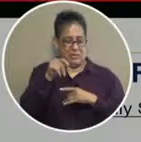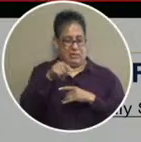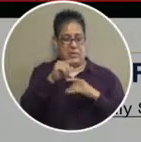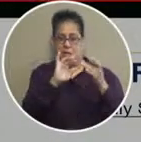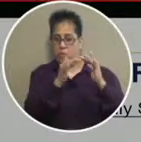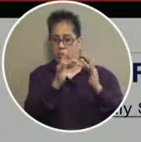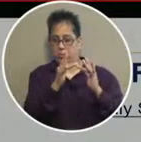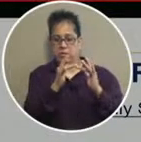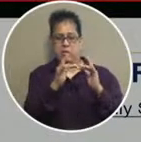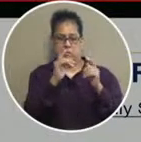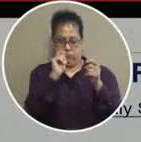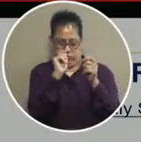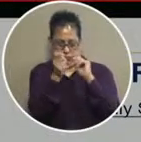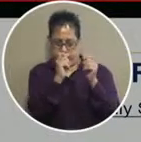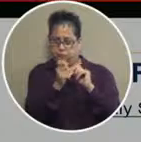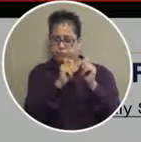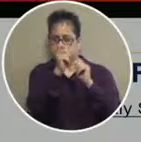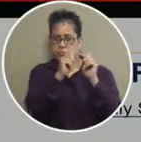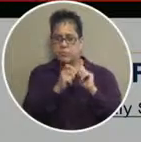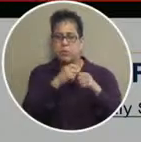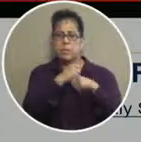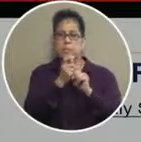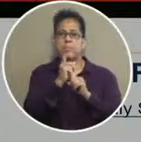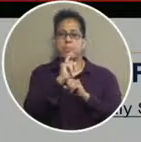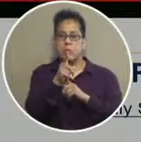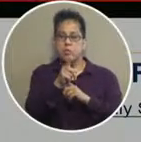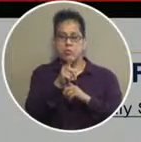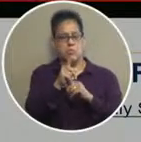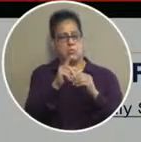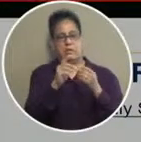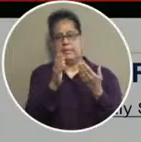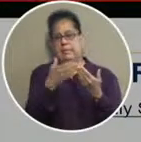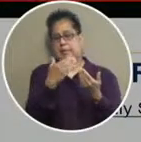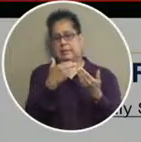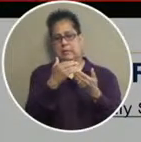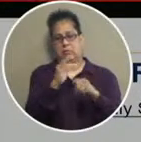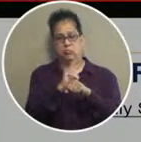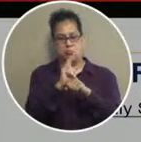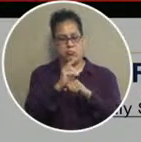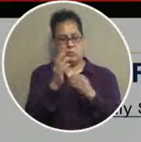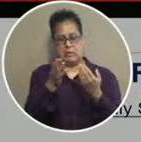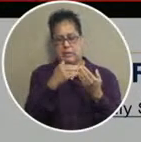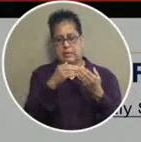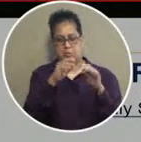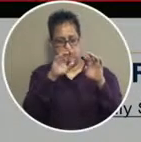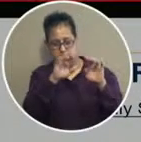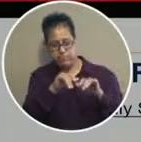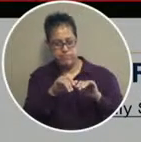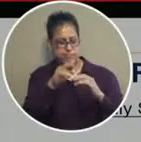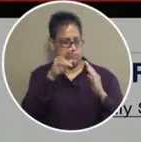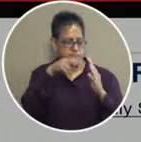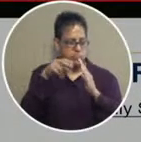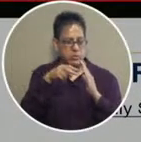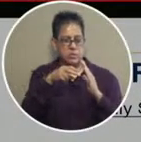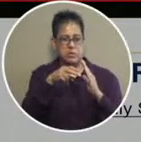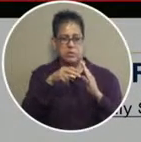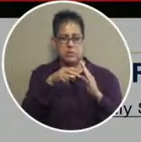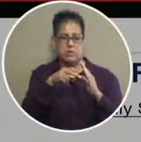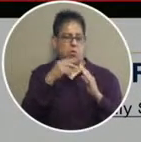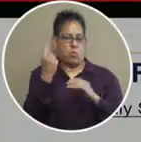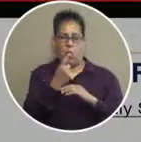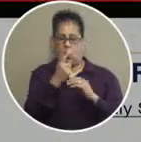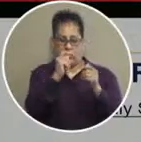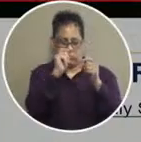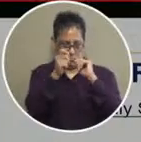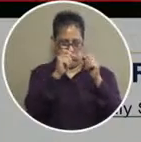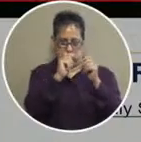has been redesigned recently to really make sure that it is as user-friendly as possible. It is updated continuously, so the